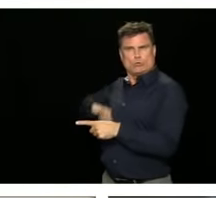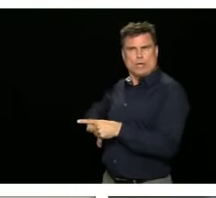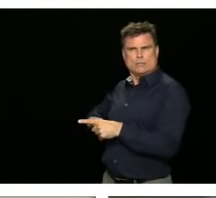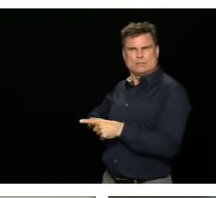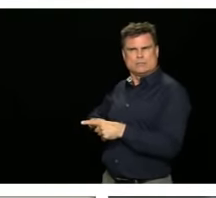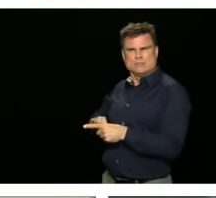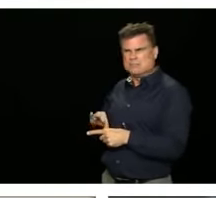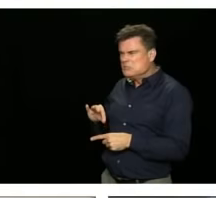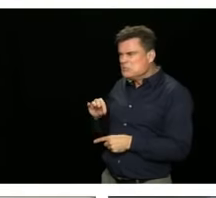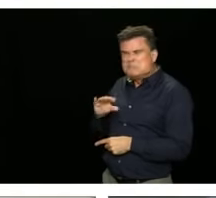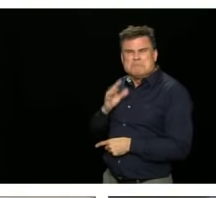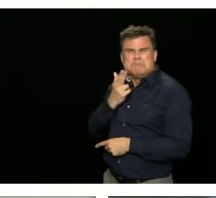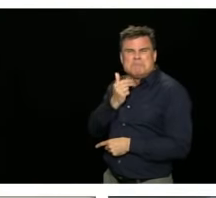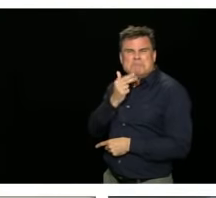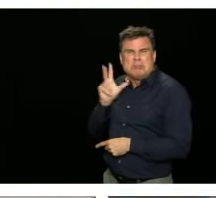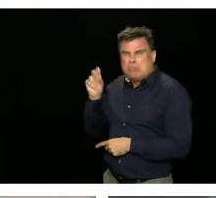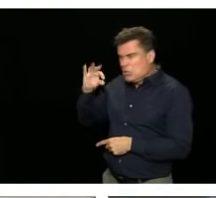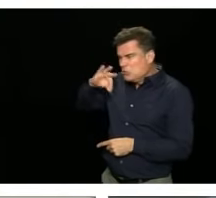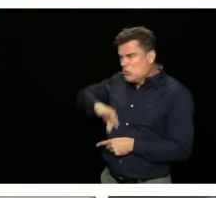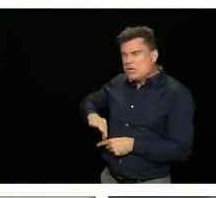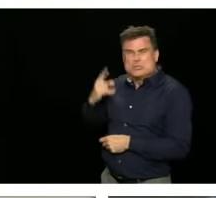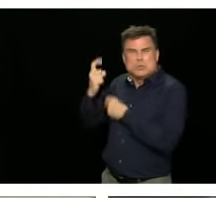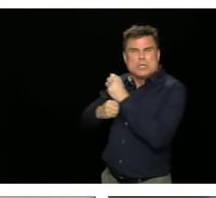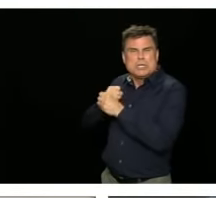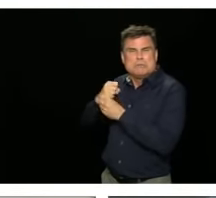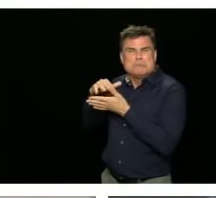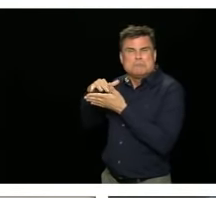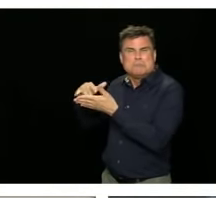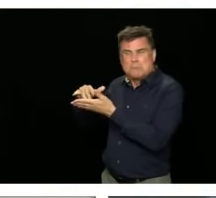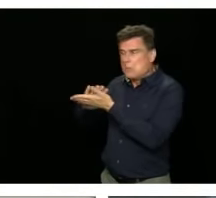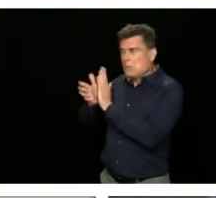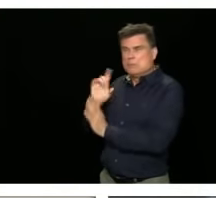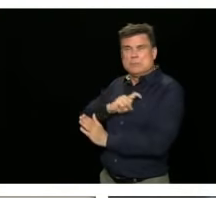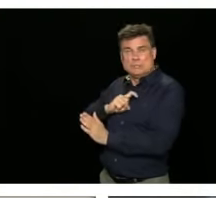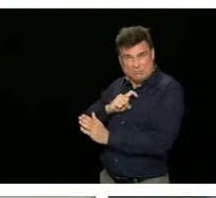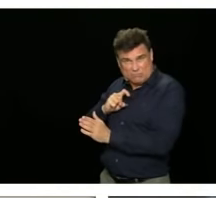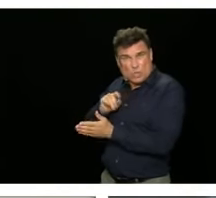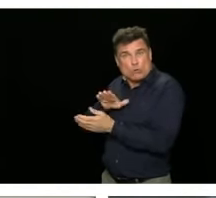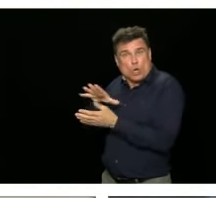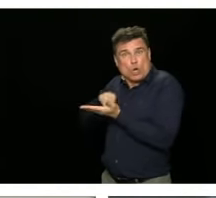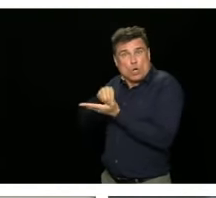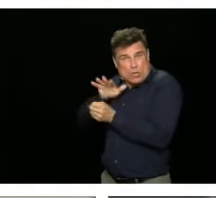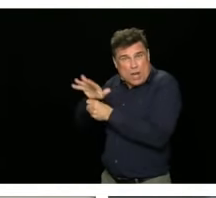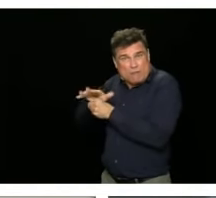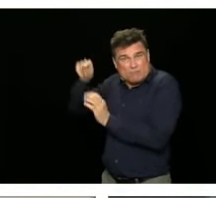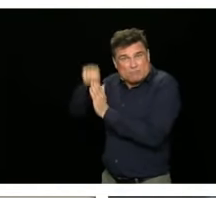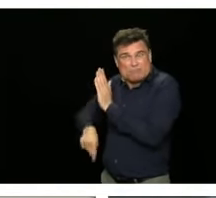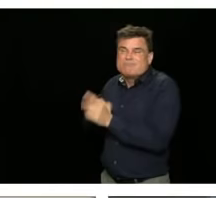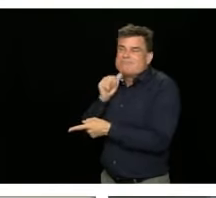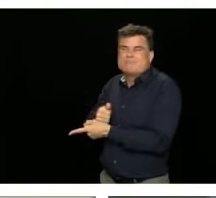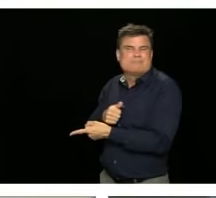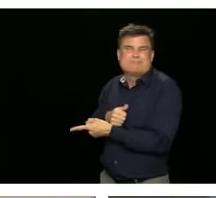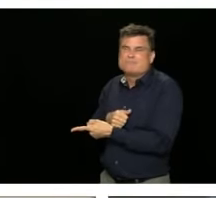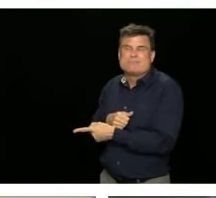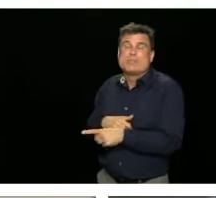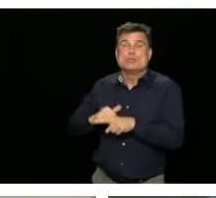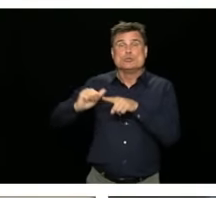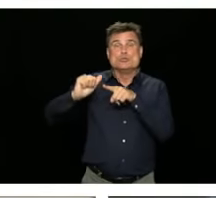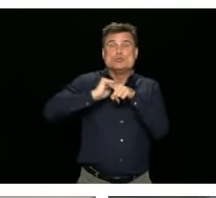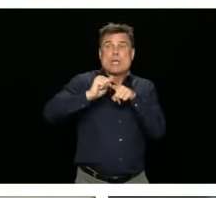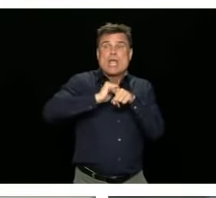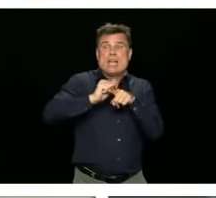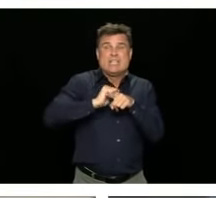into training. Training is not enough. There has to be a deep, longer time spent learning about the ins and outs of